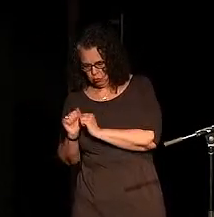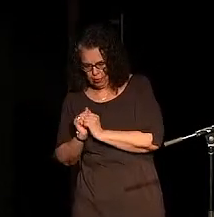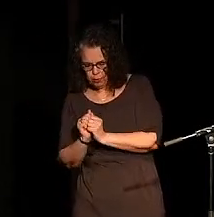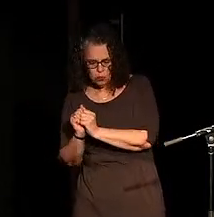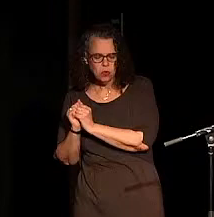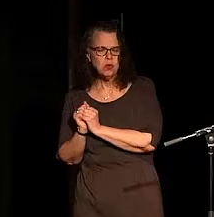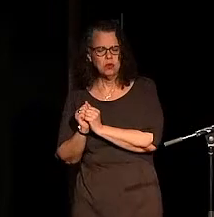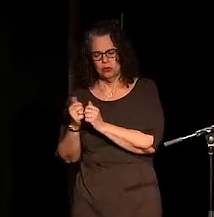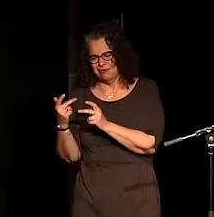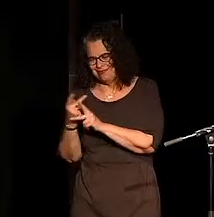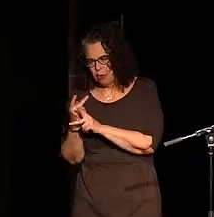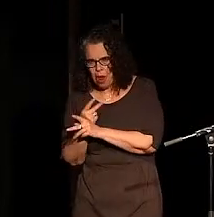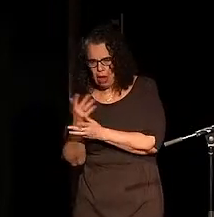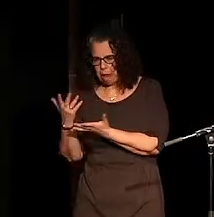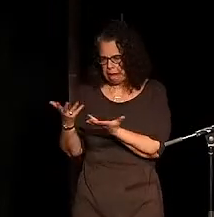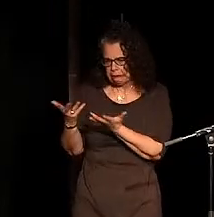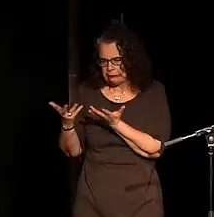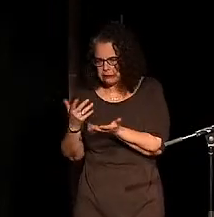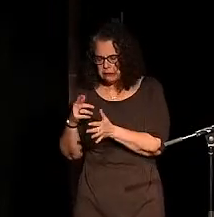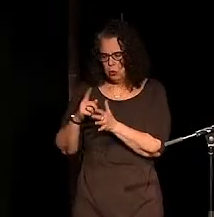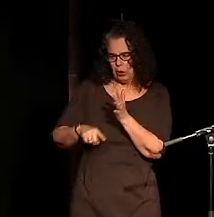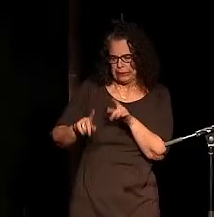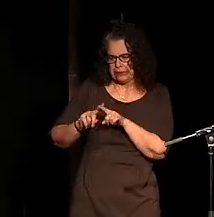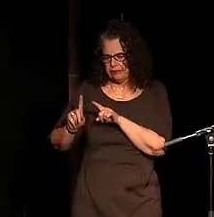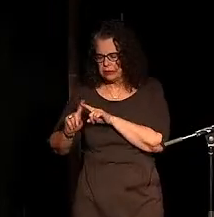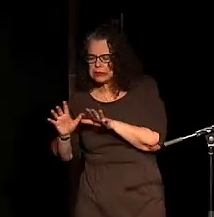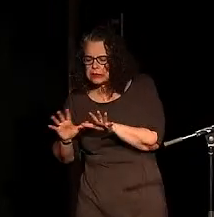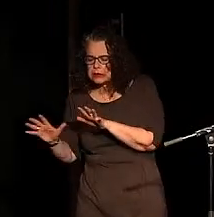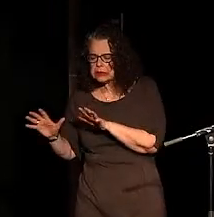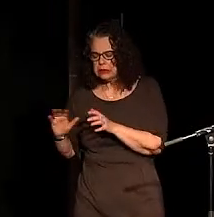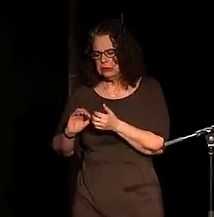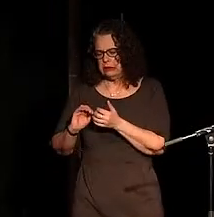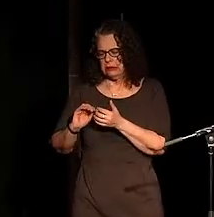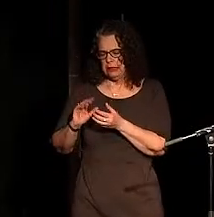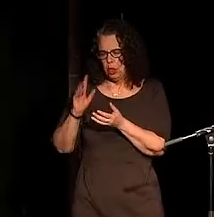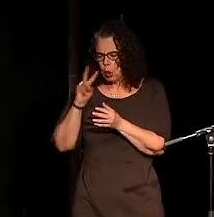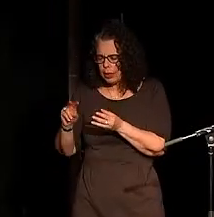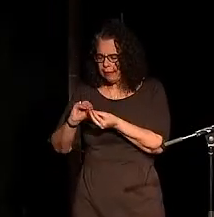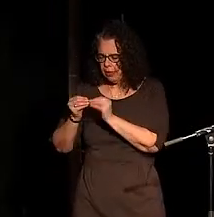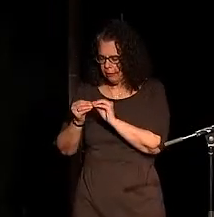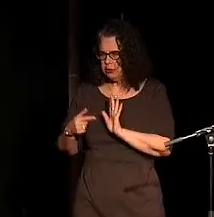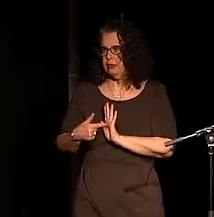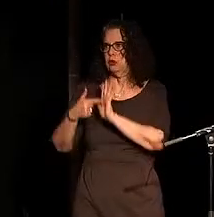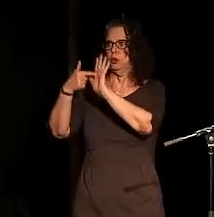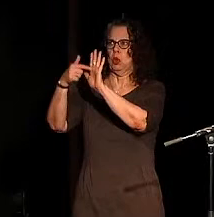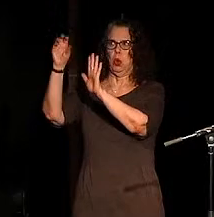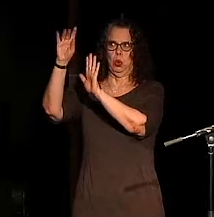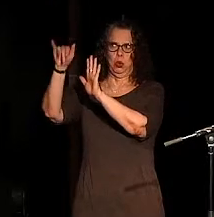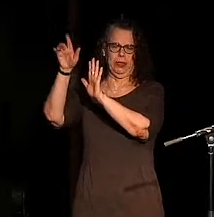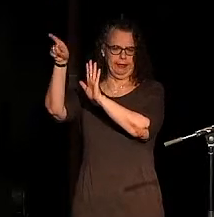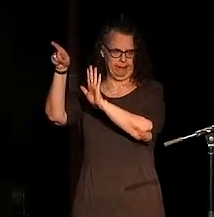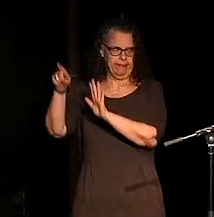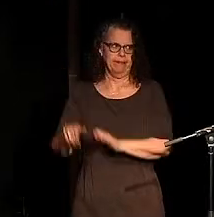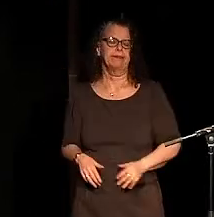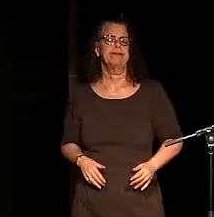to hash out the differences, to look at the numbers, and present it to CUNY at that time.